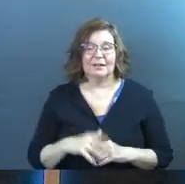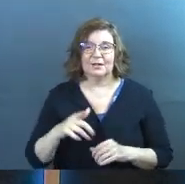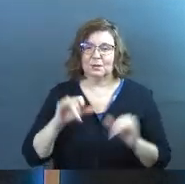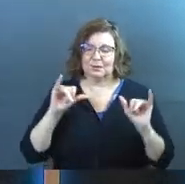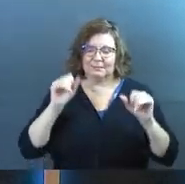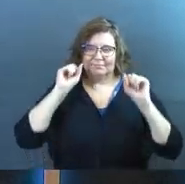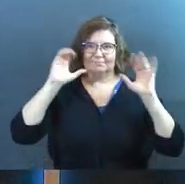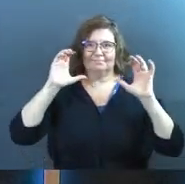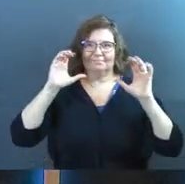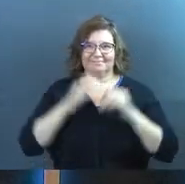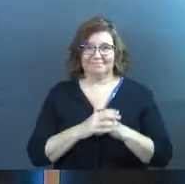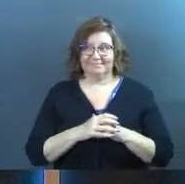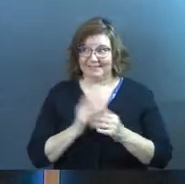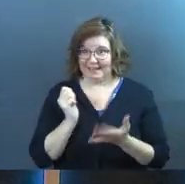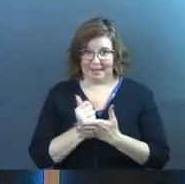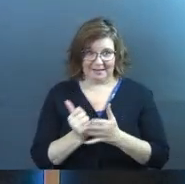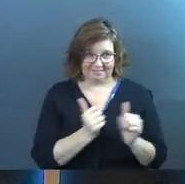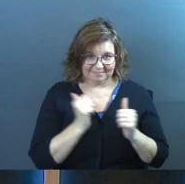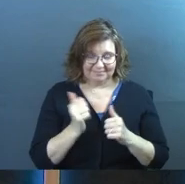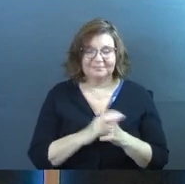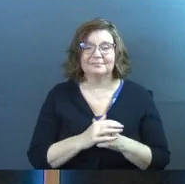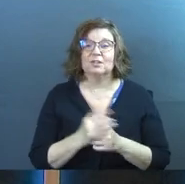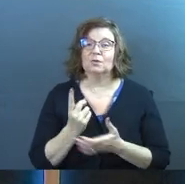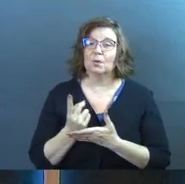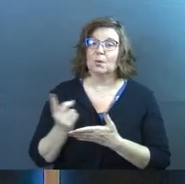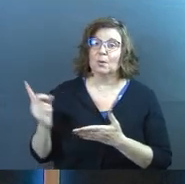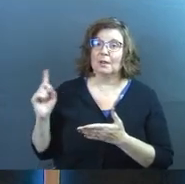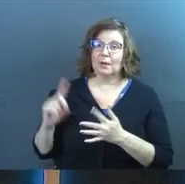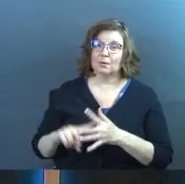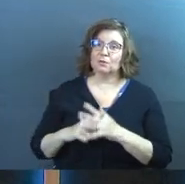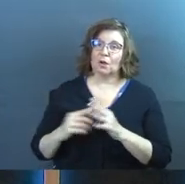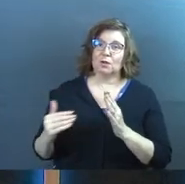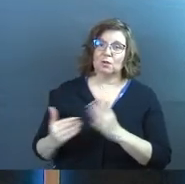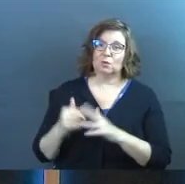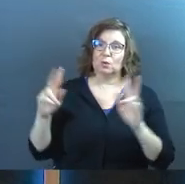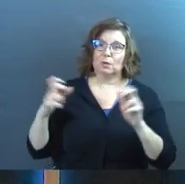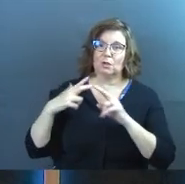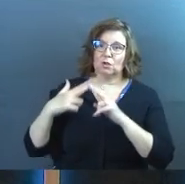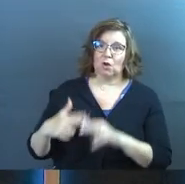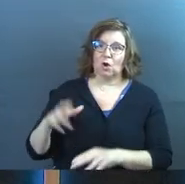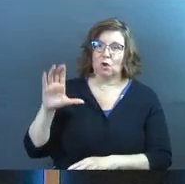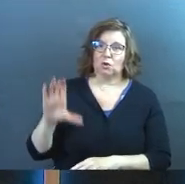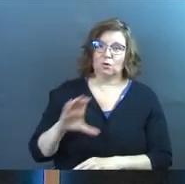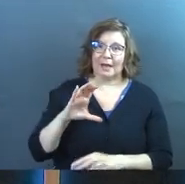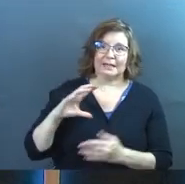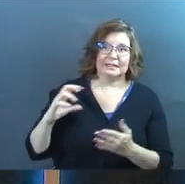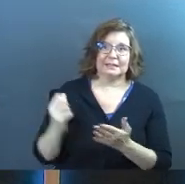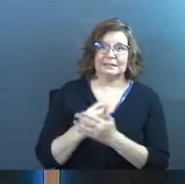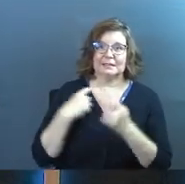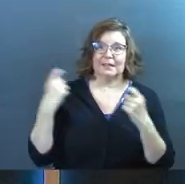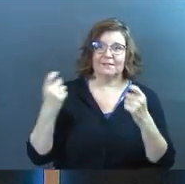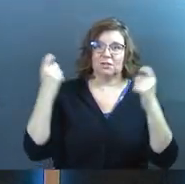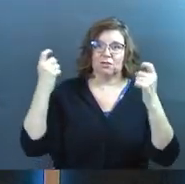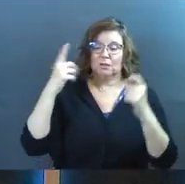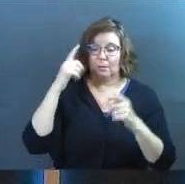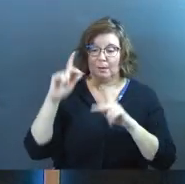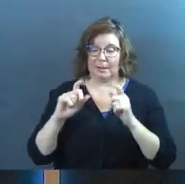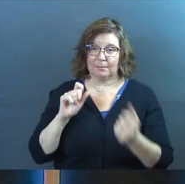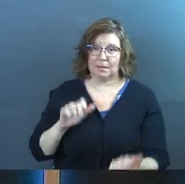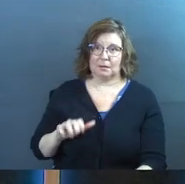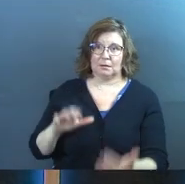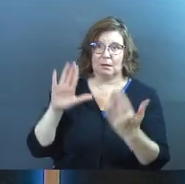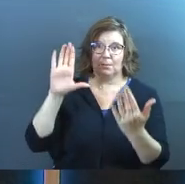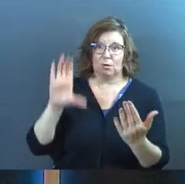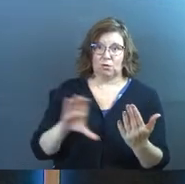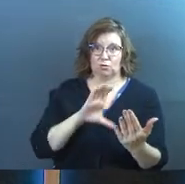stay awake. Amen. Okay, so last week, we started this new series called Christ the Victor, because when people come at the cross